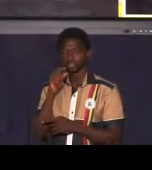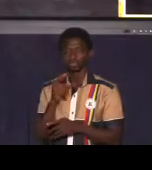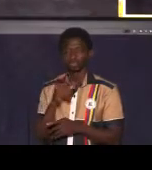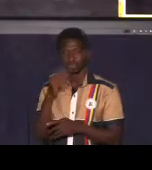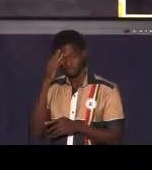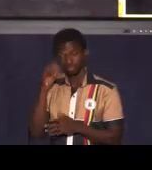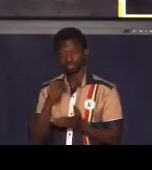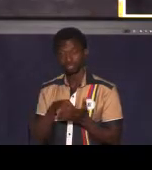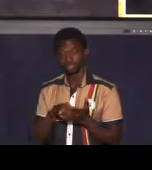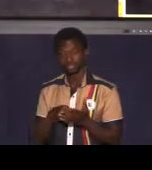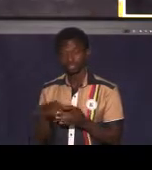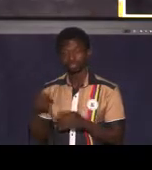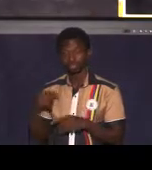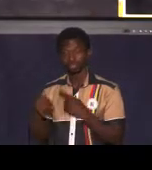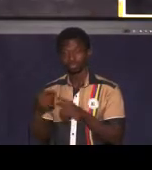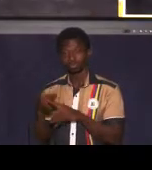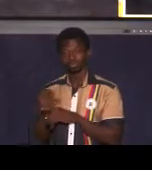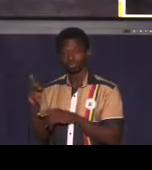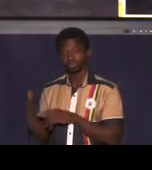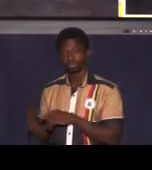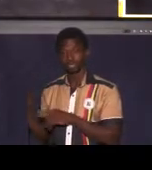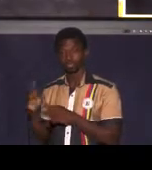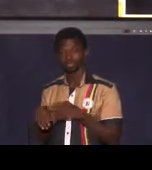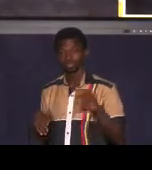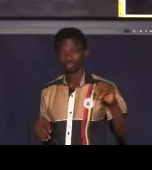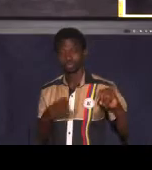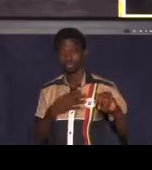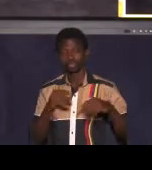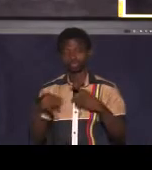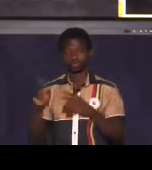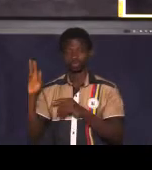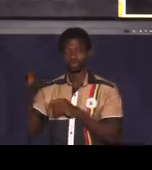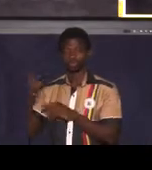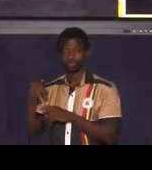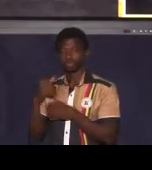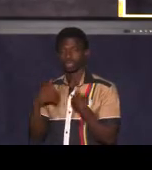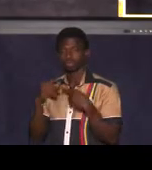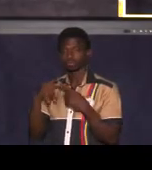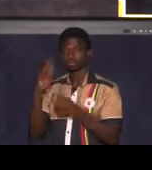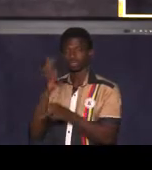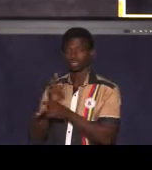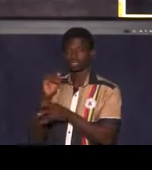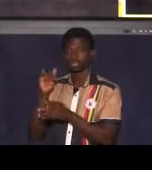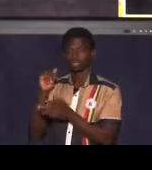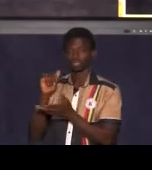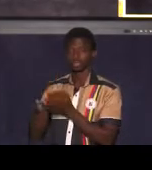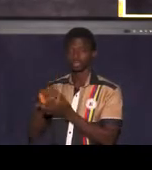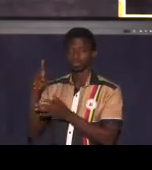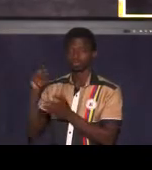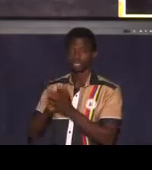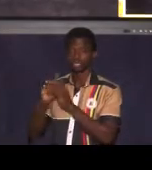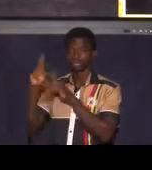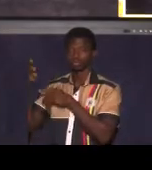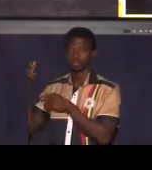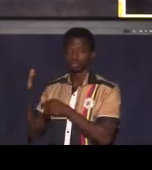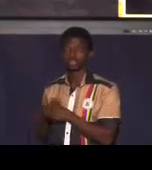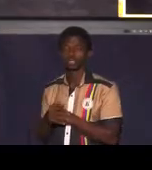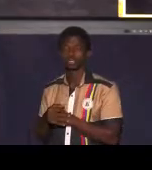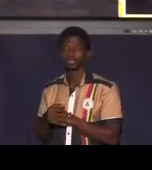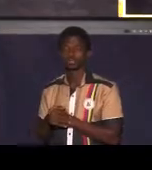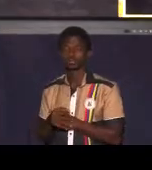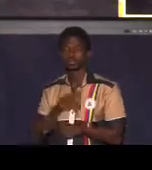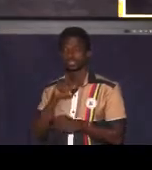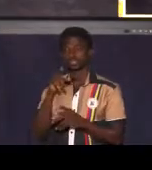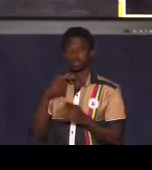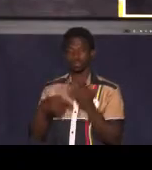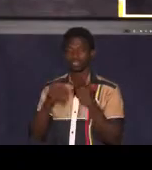But note this, we're going from kilometer to meter and we're going up, so you have to keep that 1,000 up there. We're going up, keep